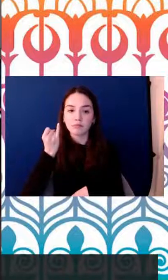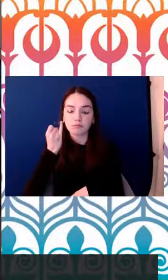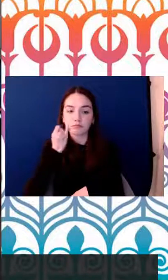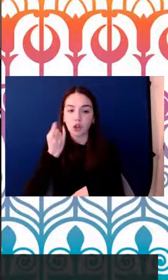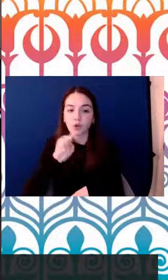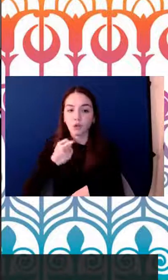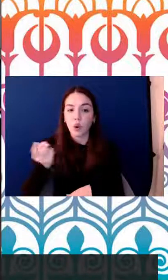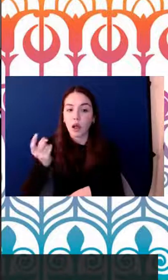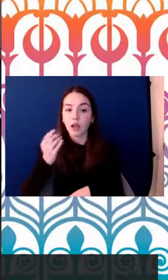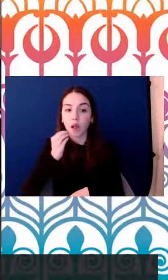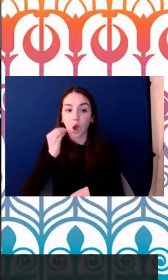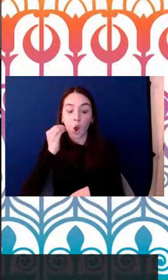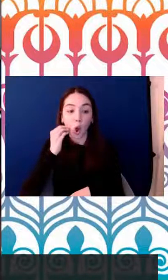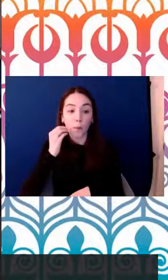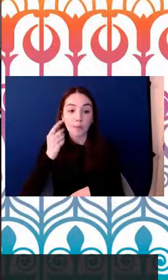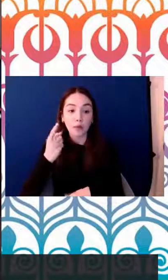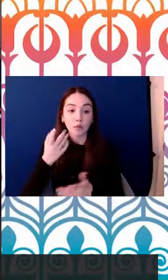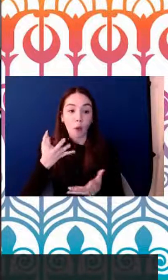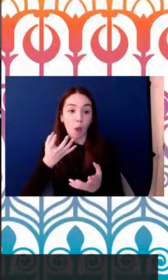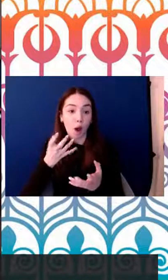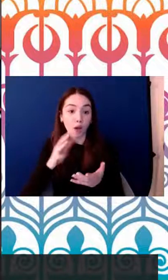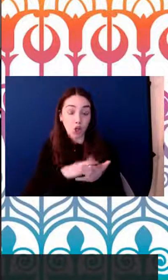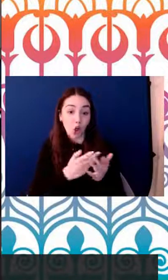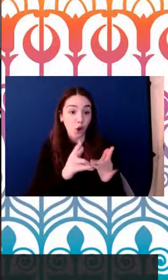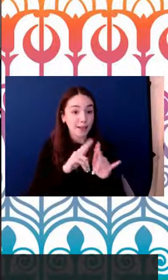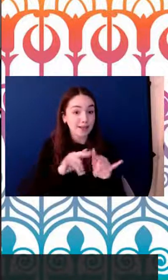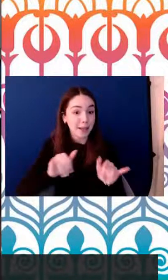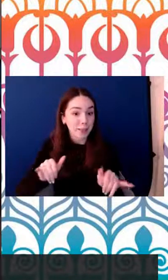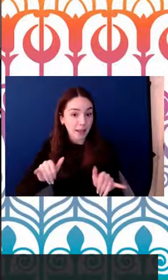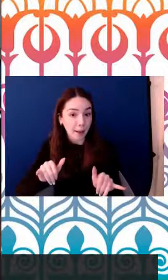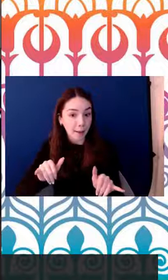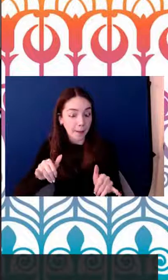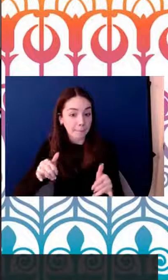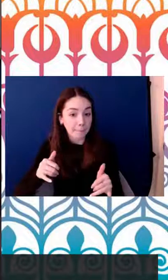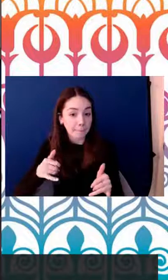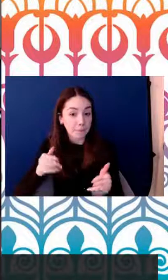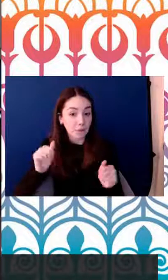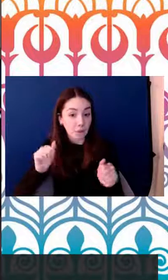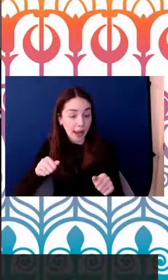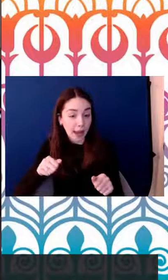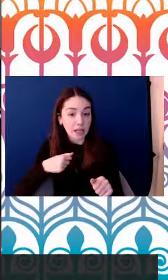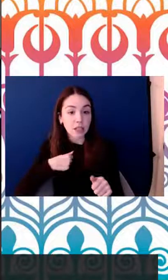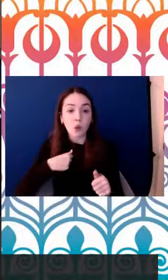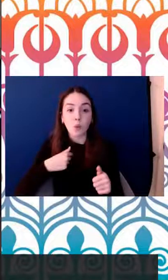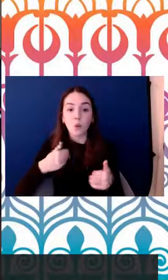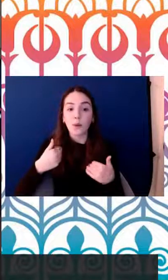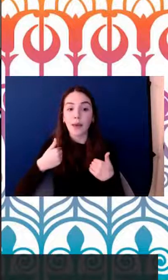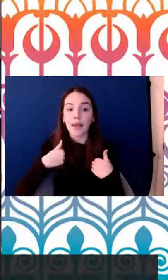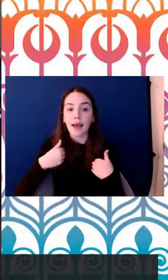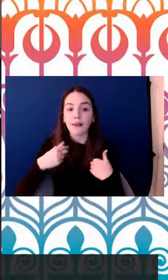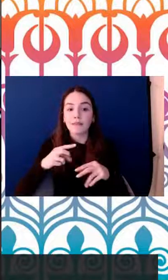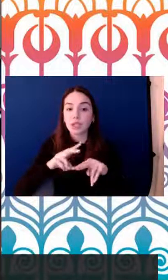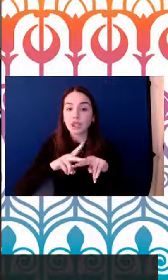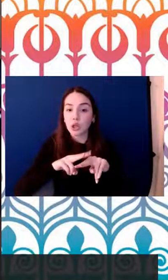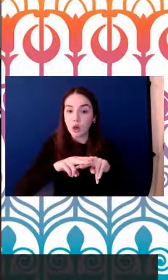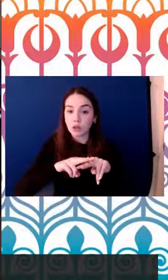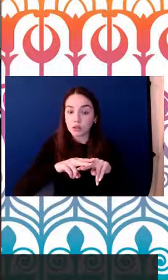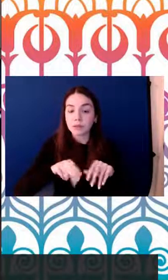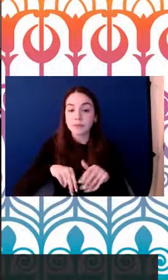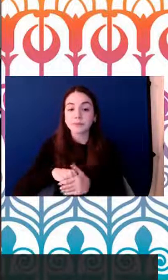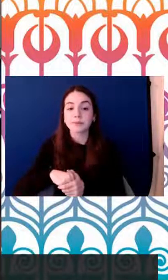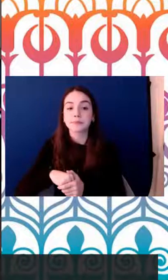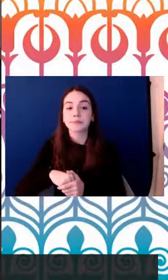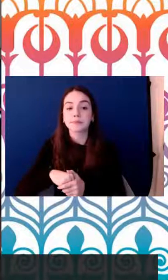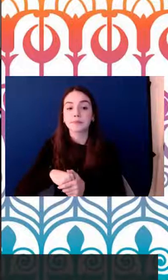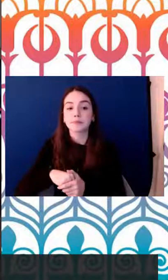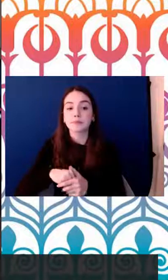with her because she doesn't have much in front of her. What is that? So what we have is we have just a little salt. I have